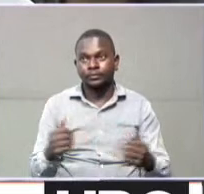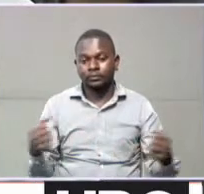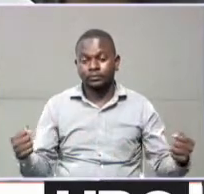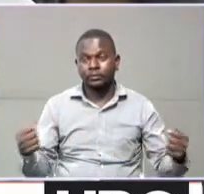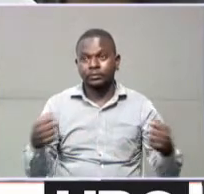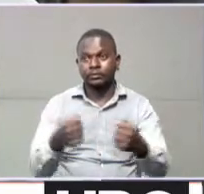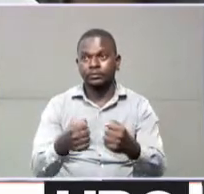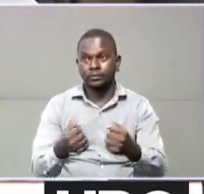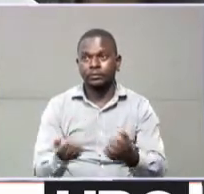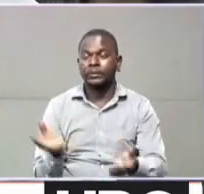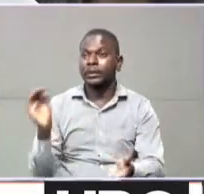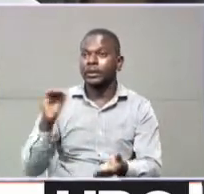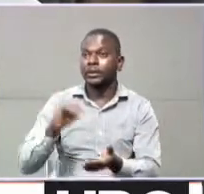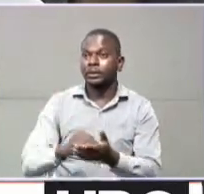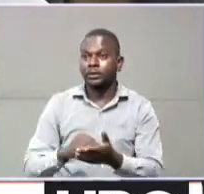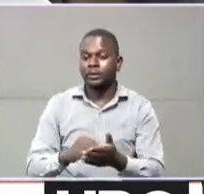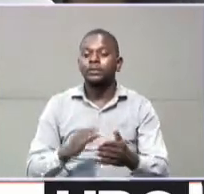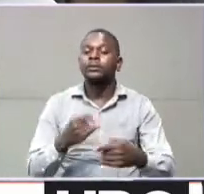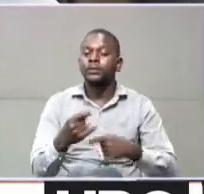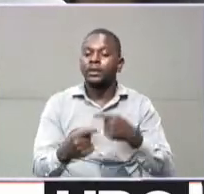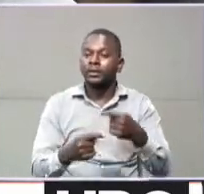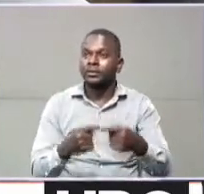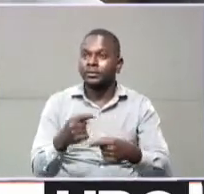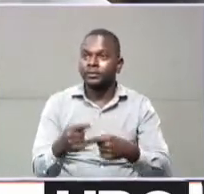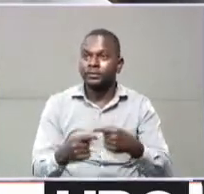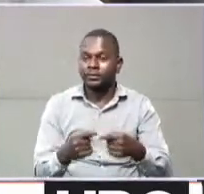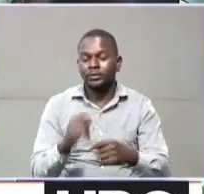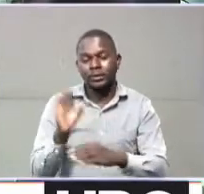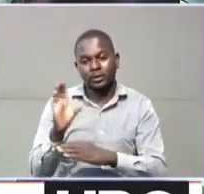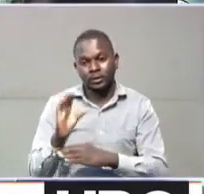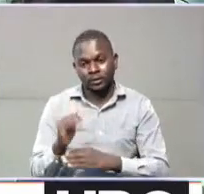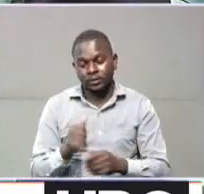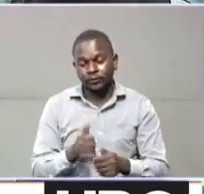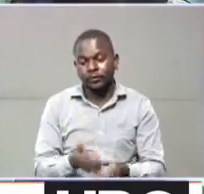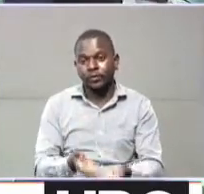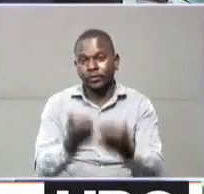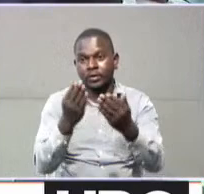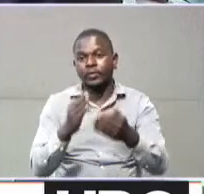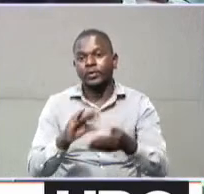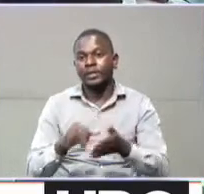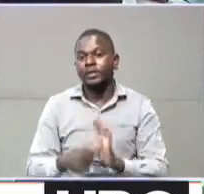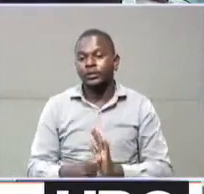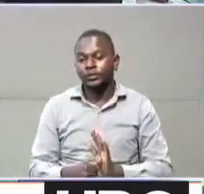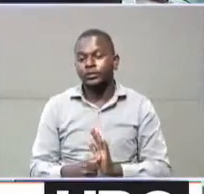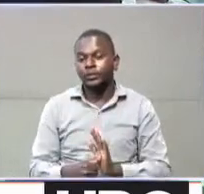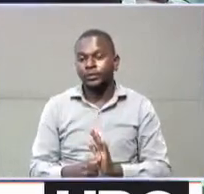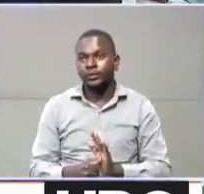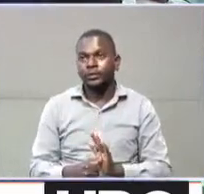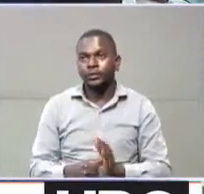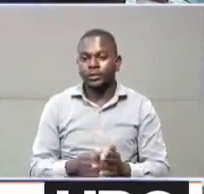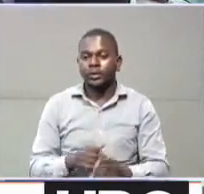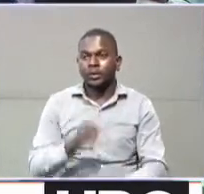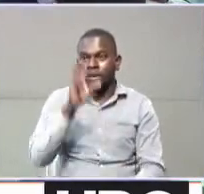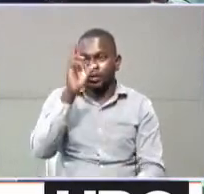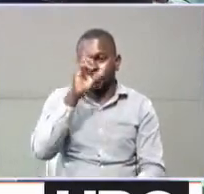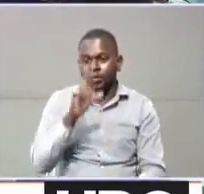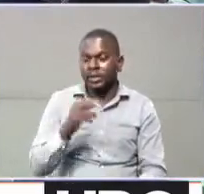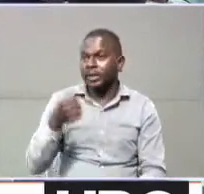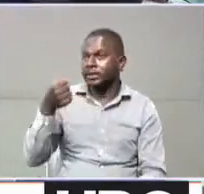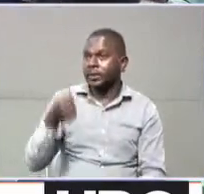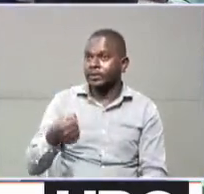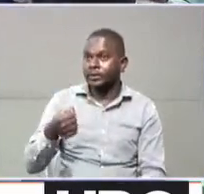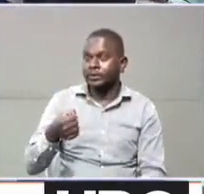deployed in due course committee please follow up on that drag ourselves